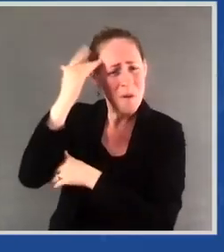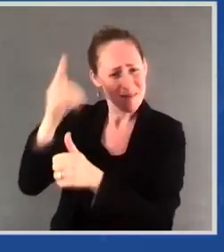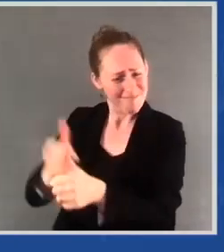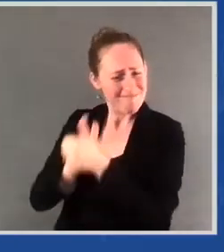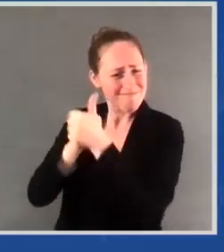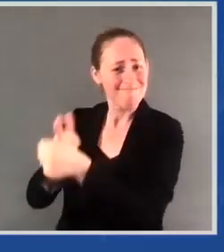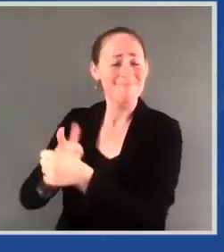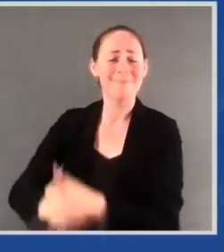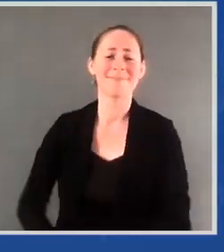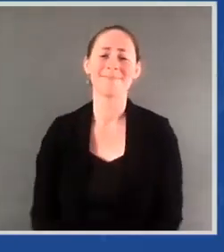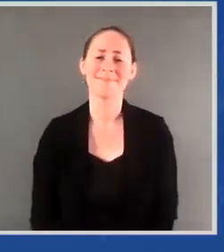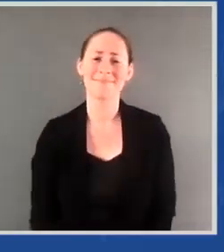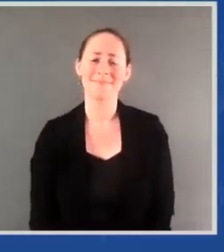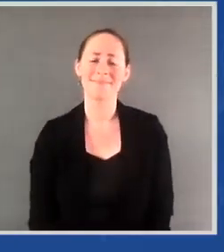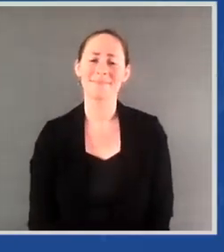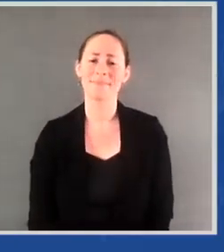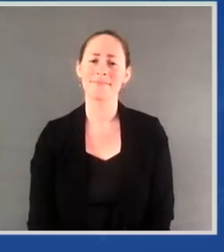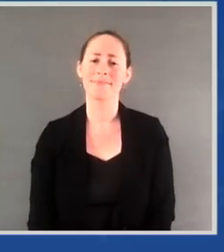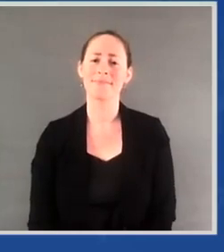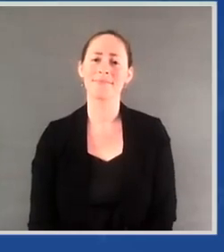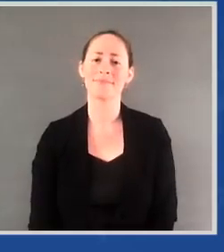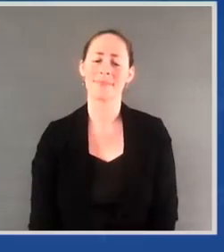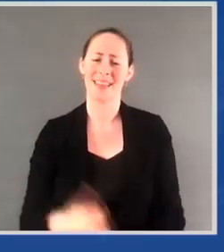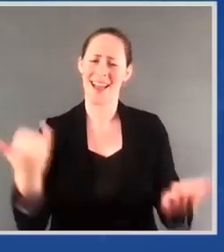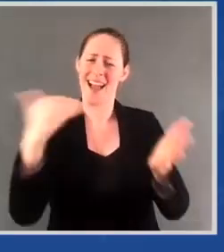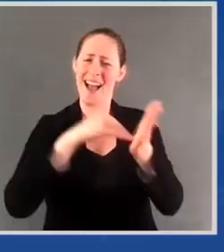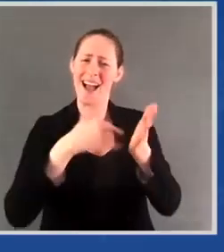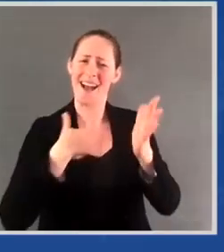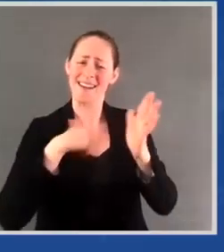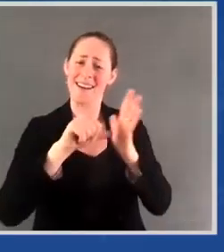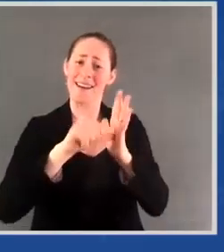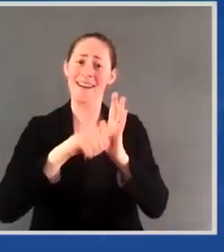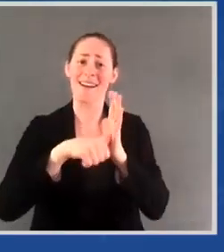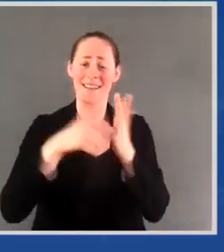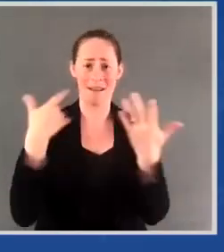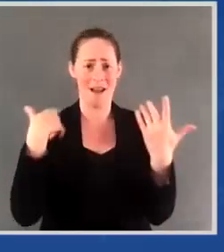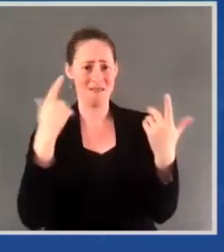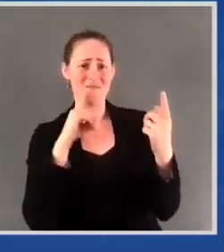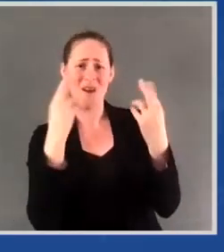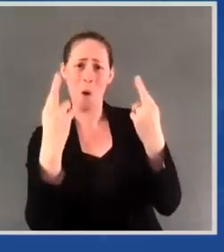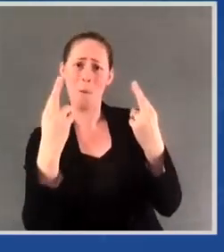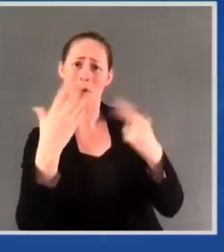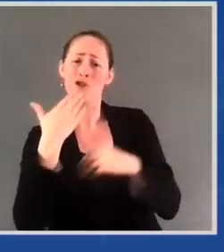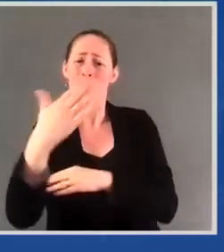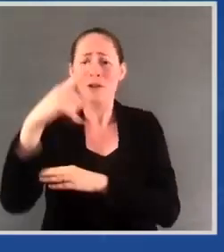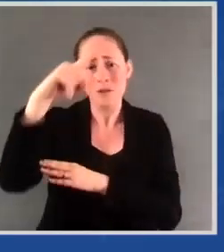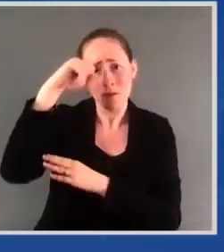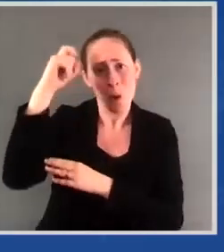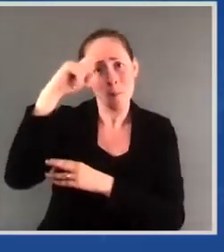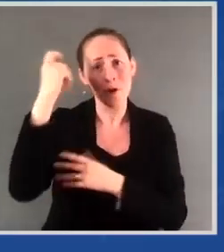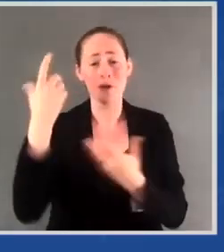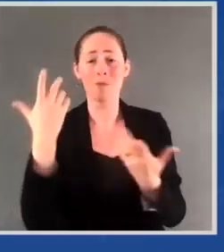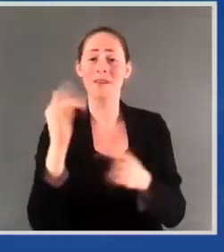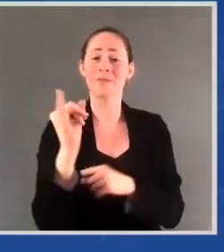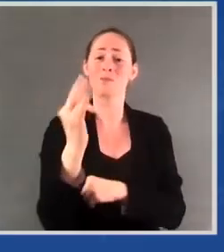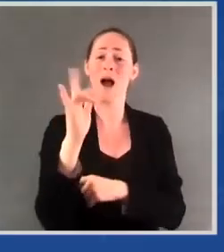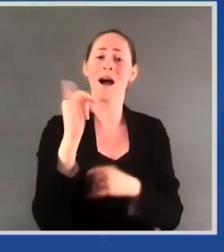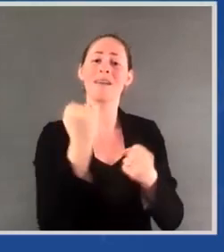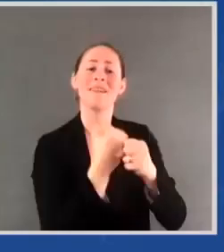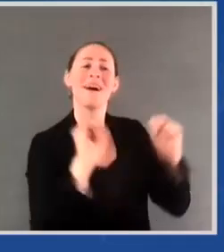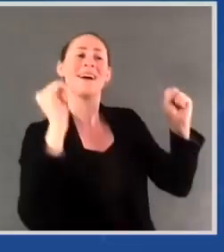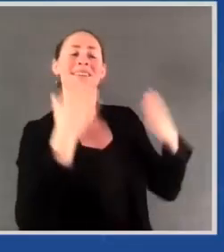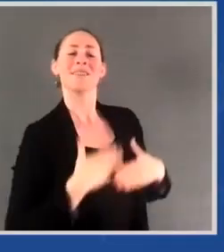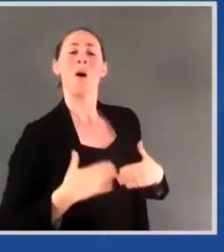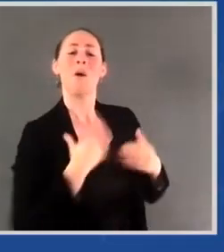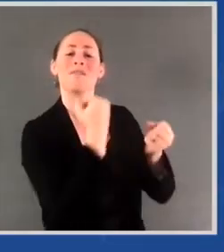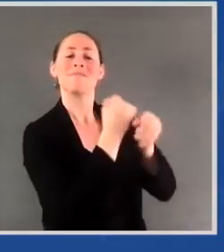said, we're heading into, God willing, the summer of joy, a summer of freedom. On July 4,